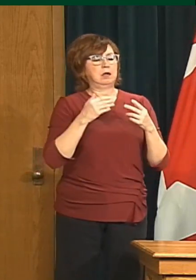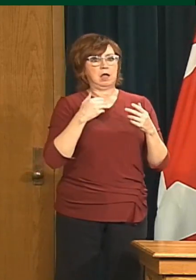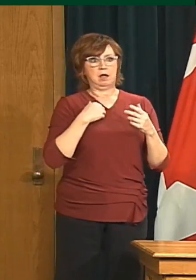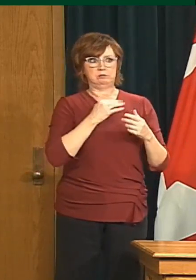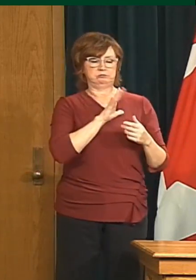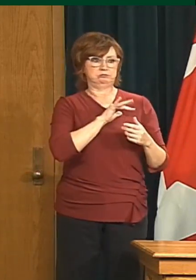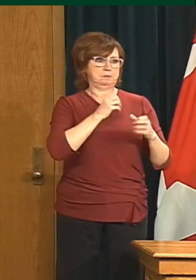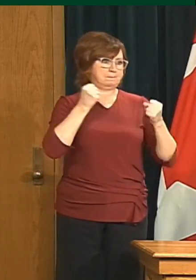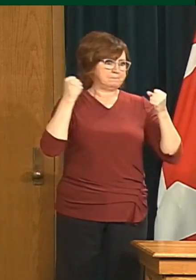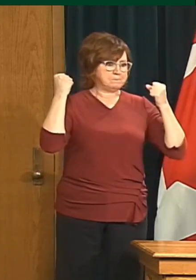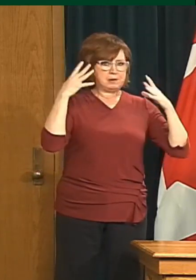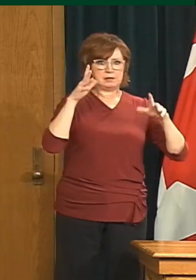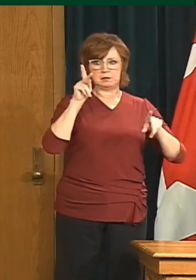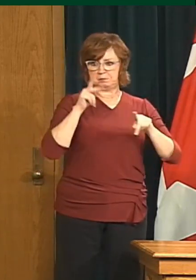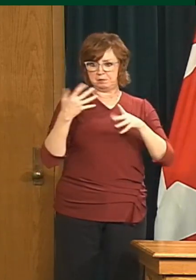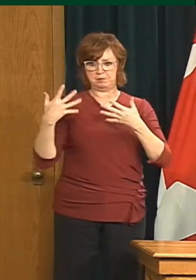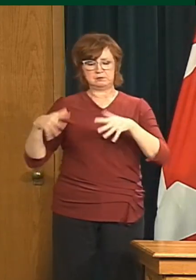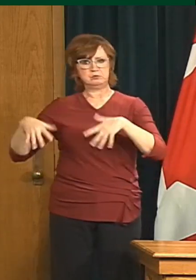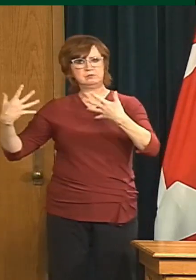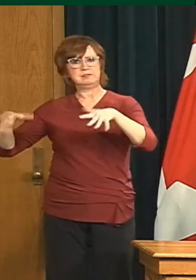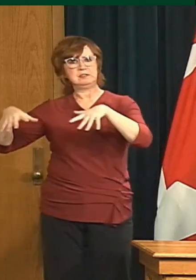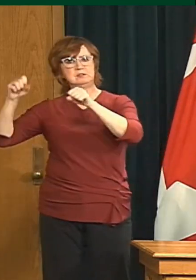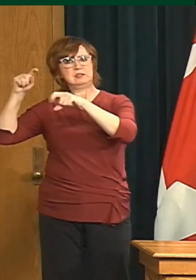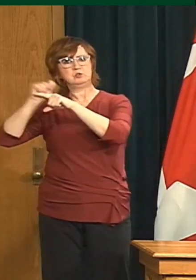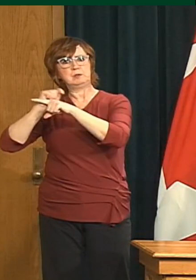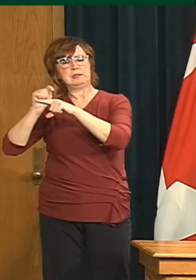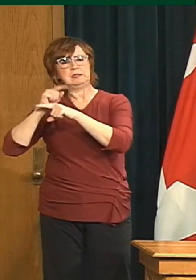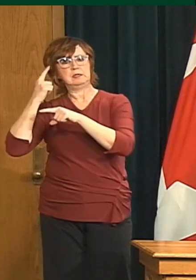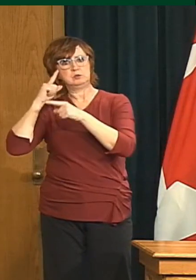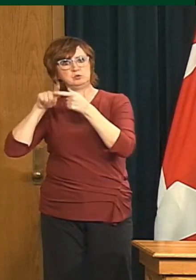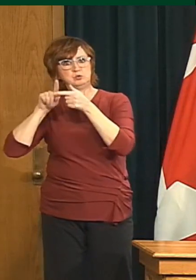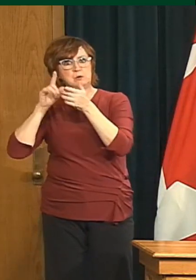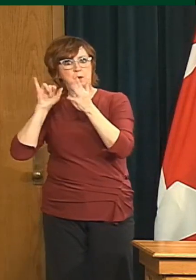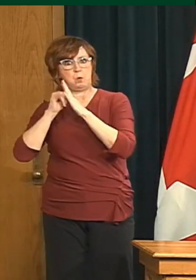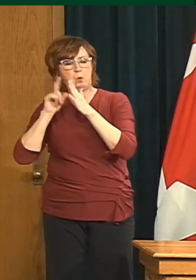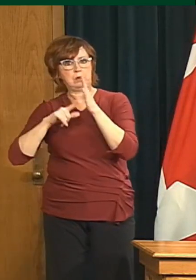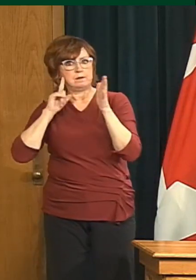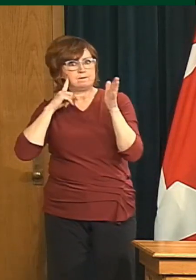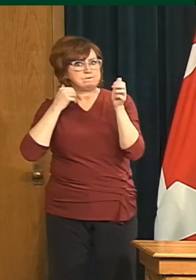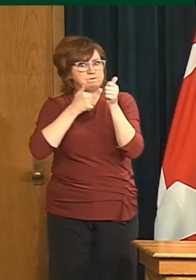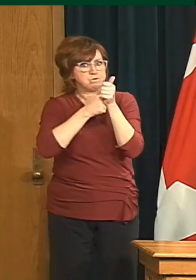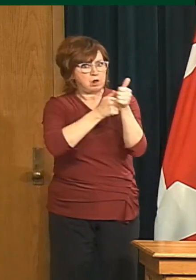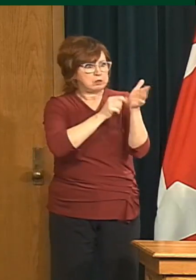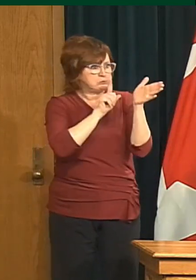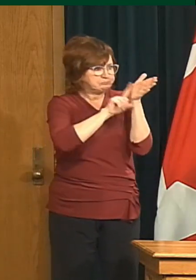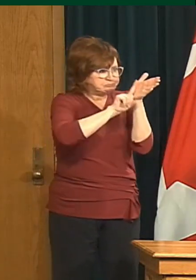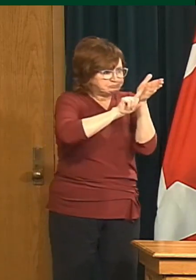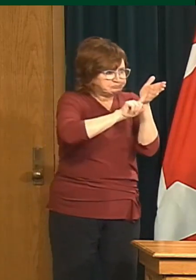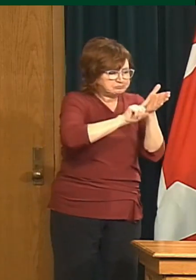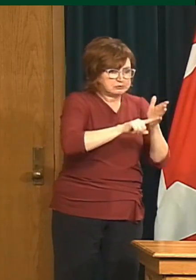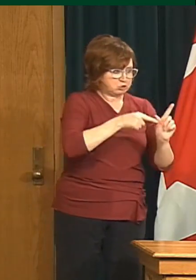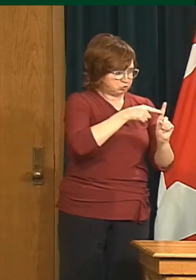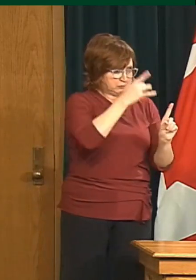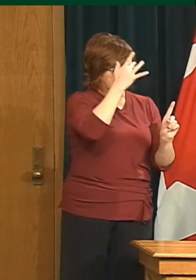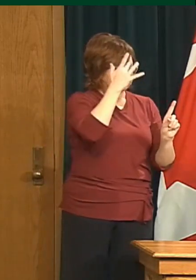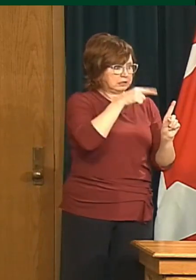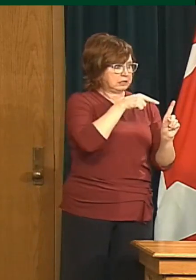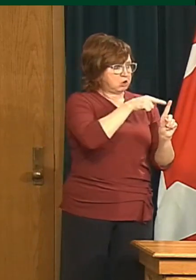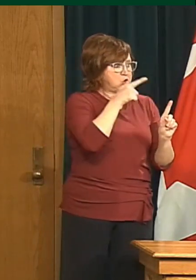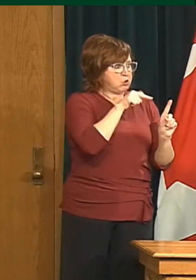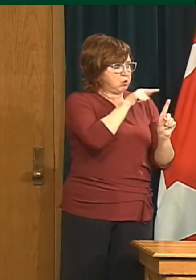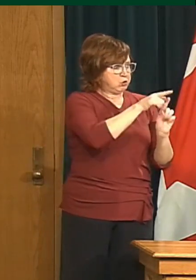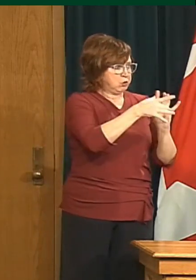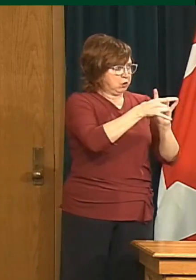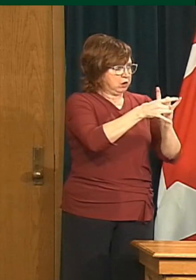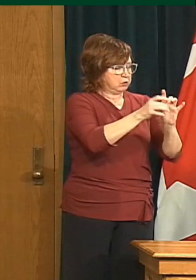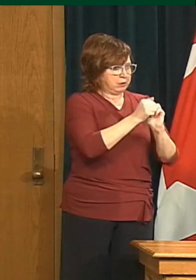people now that have been trained in the Saskatchewan Health Authority to track down or to do any of the contact tracing that is necessary when we